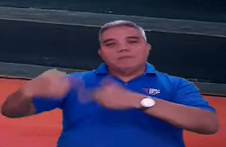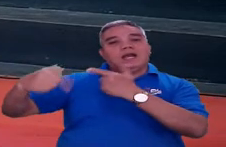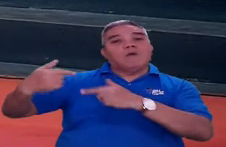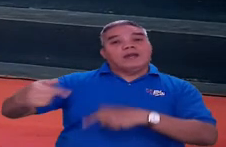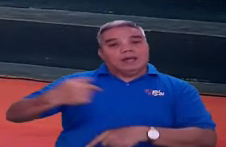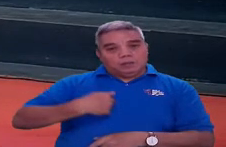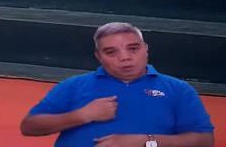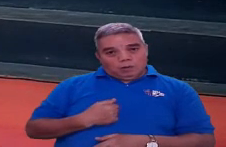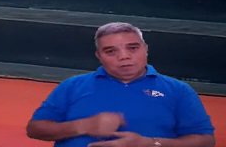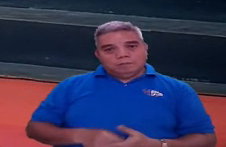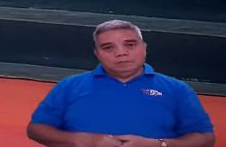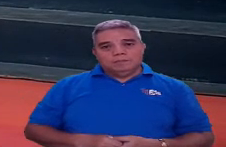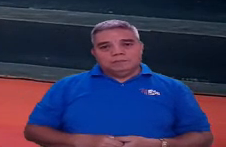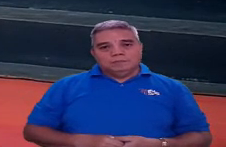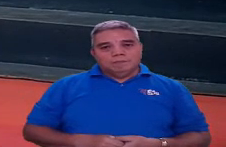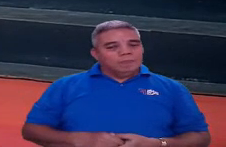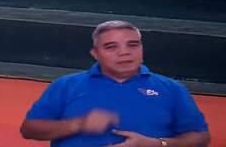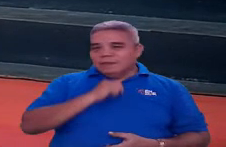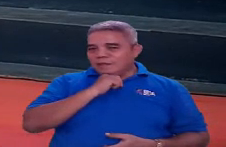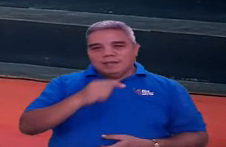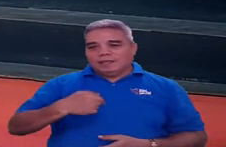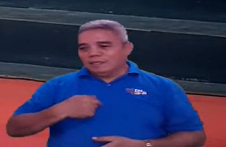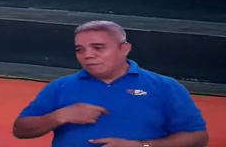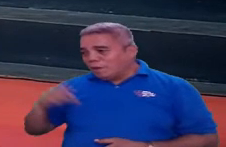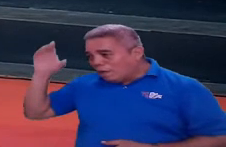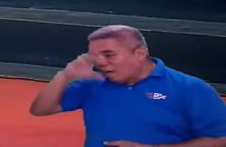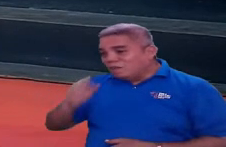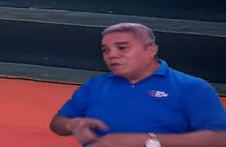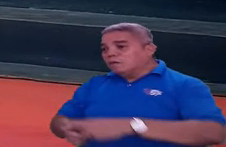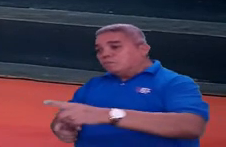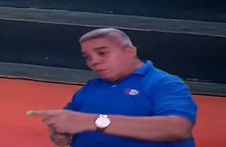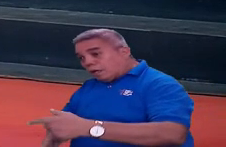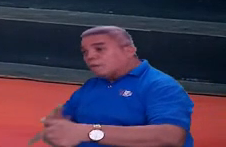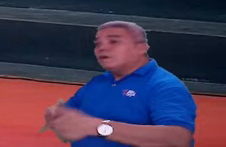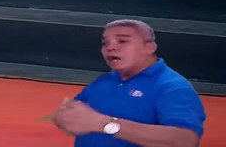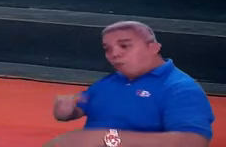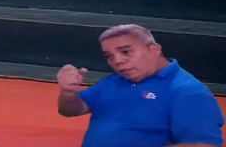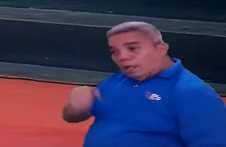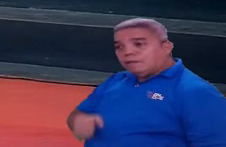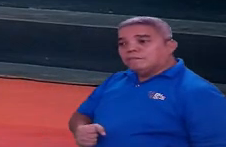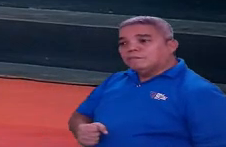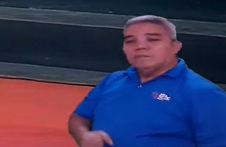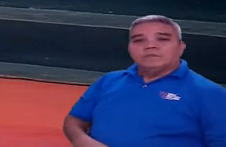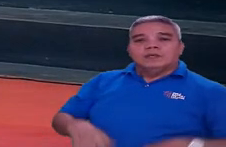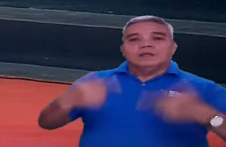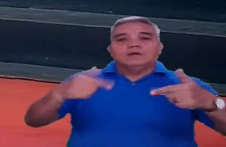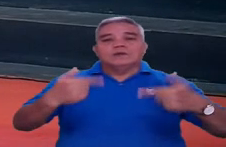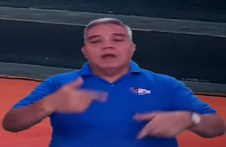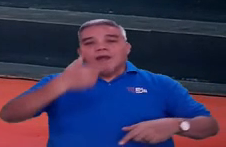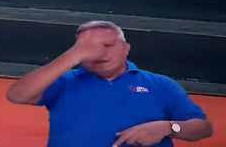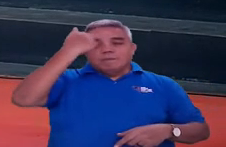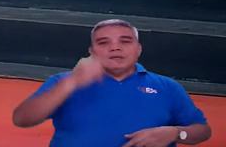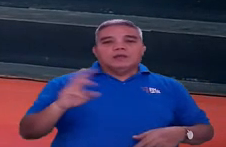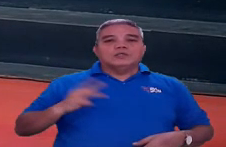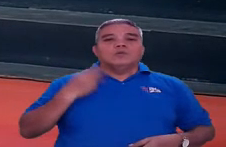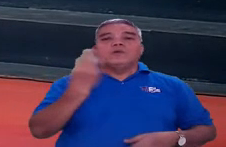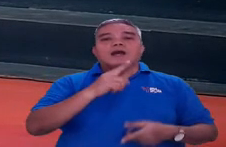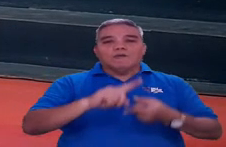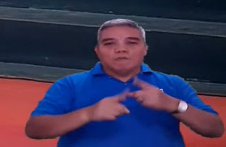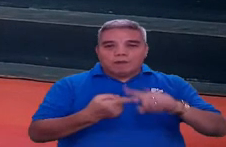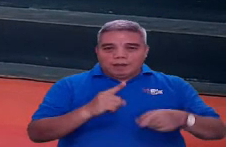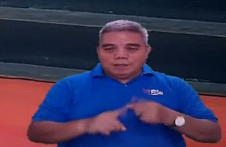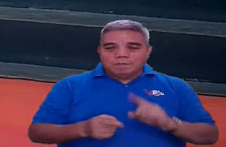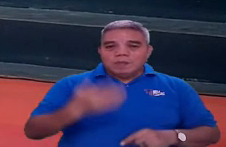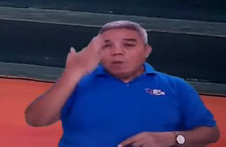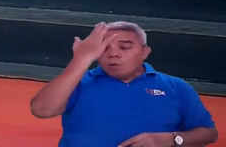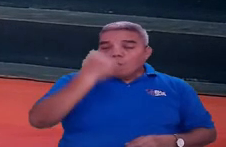nato. Hindi tayo maghanap ng kaway. Awayan nila tayo kay kaibigan natin sila.